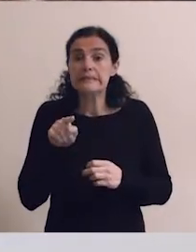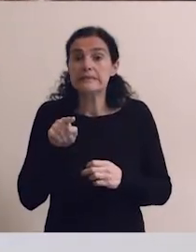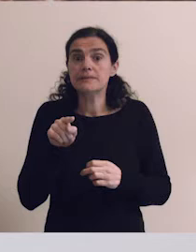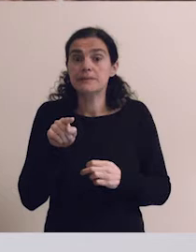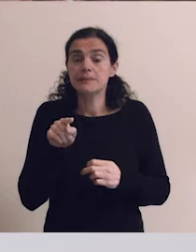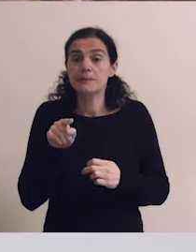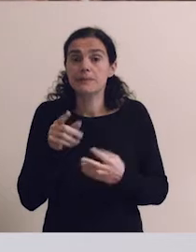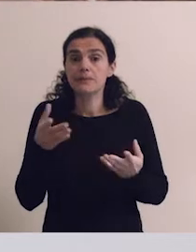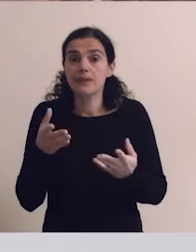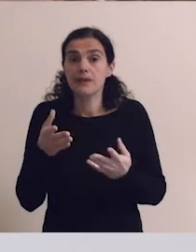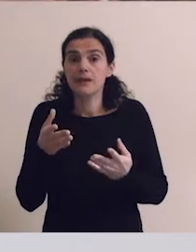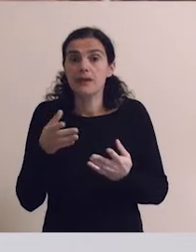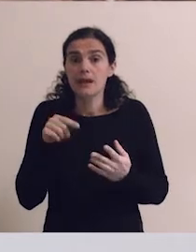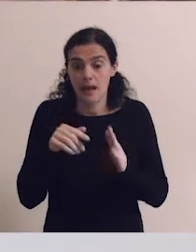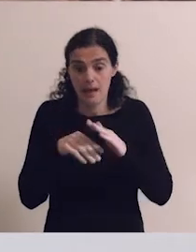that the